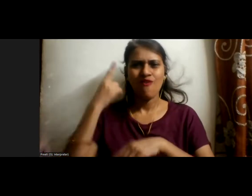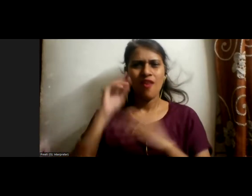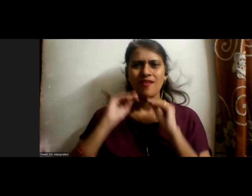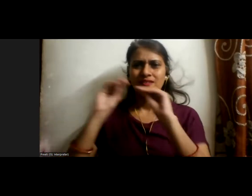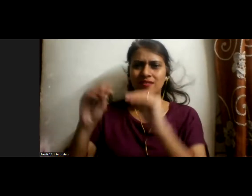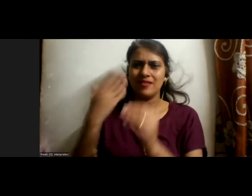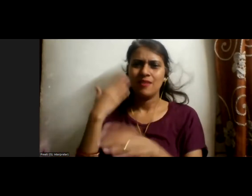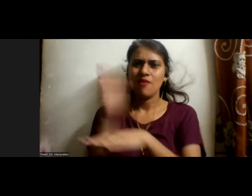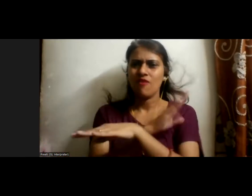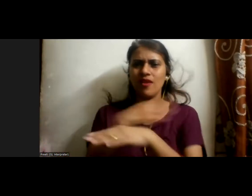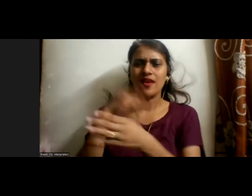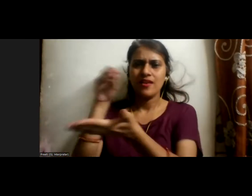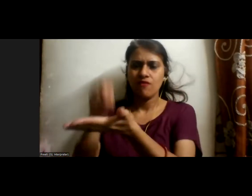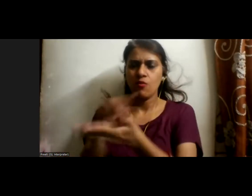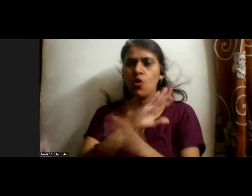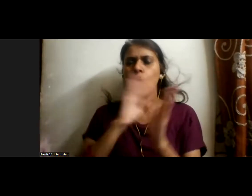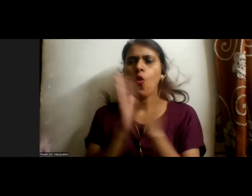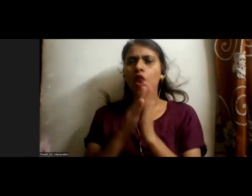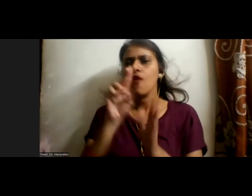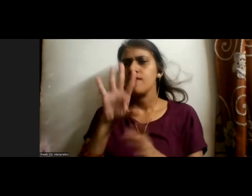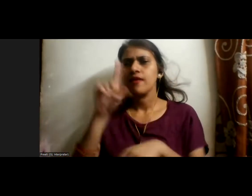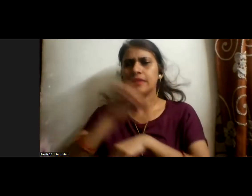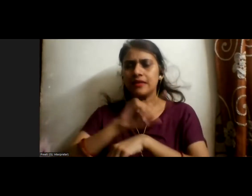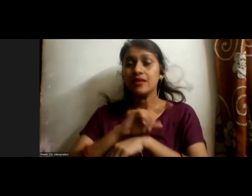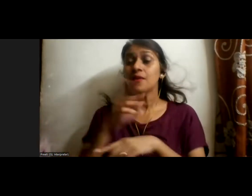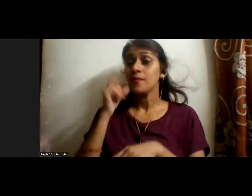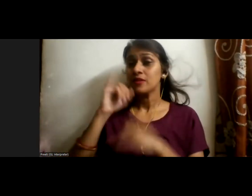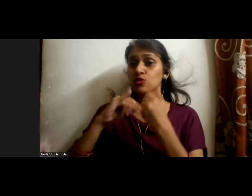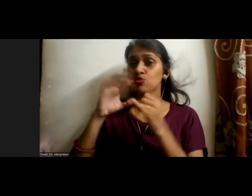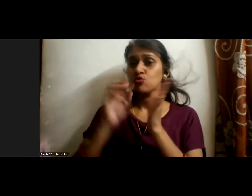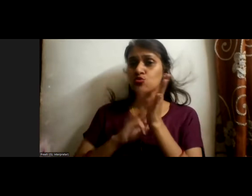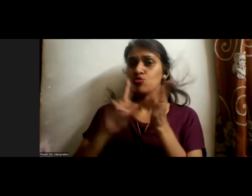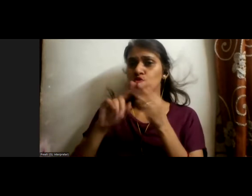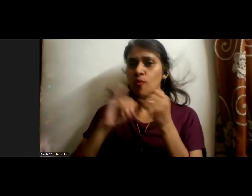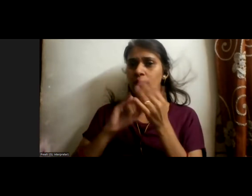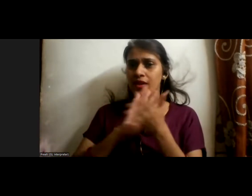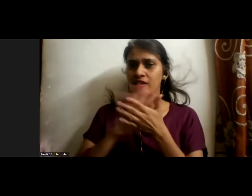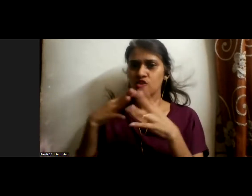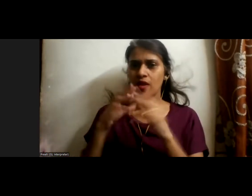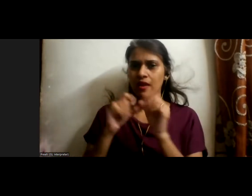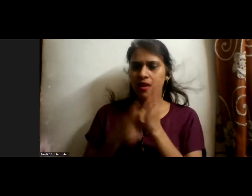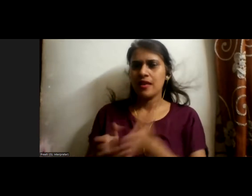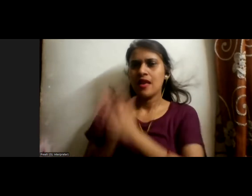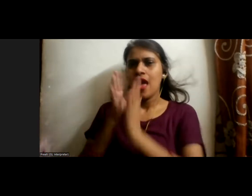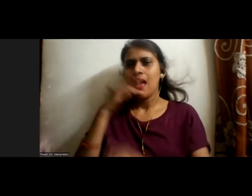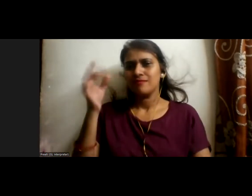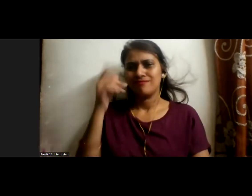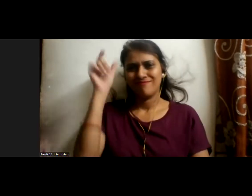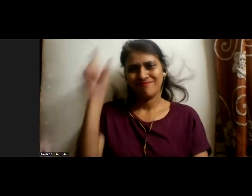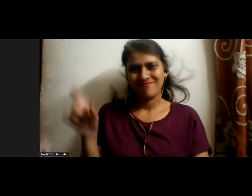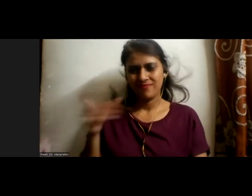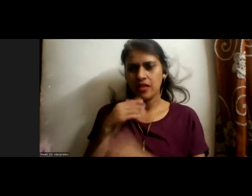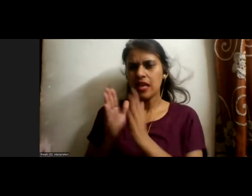assignment. But still I've discussed it with Someshwar sir and we are okay with shifting it to 27th of April. So your new deadline would